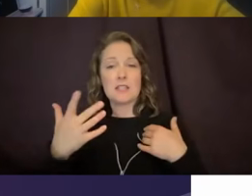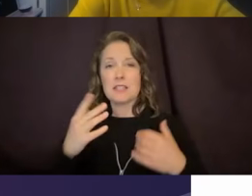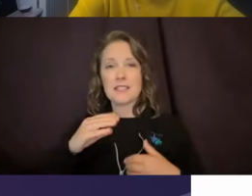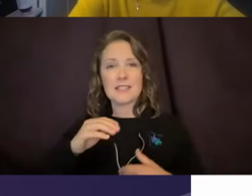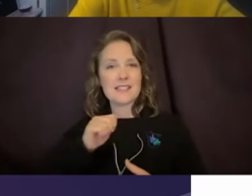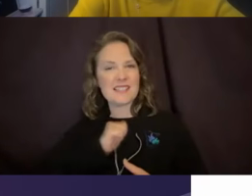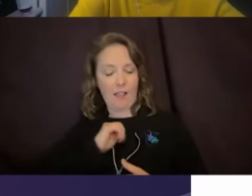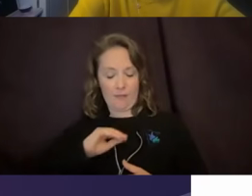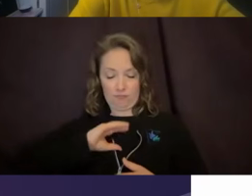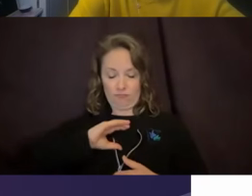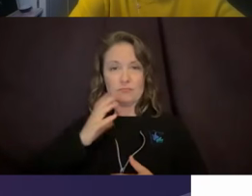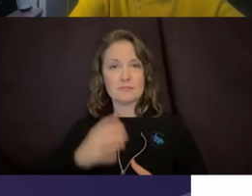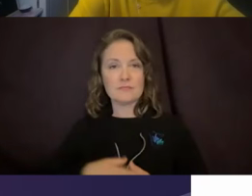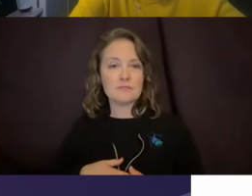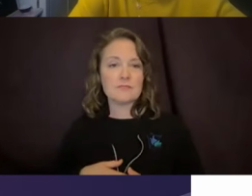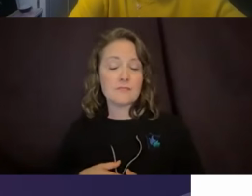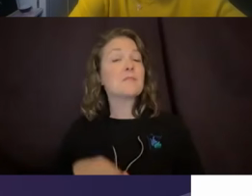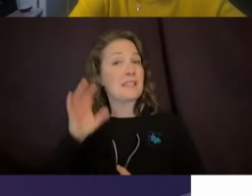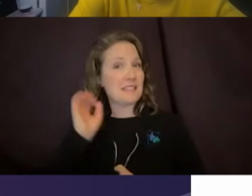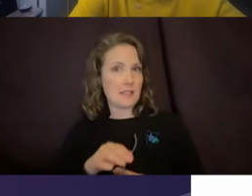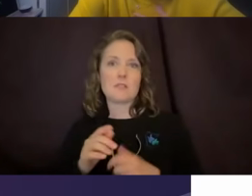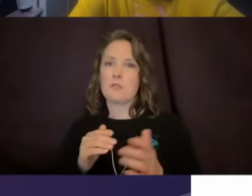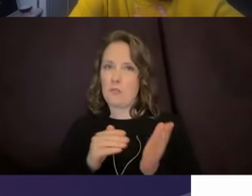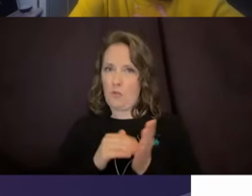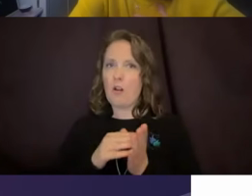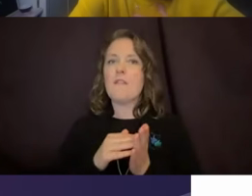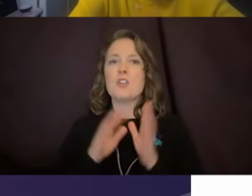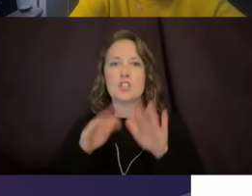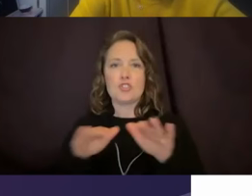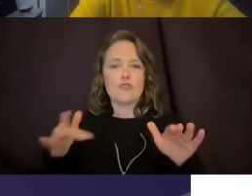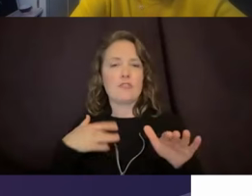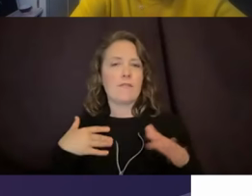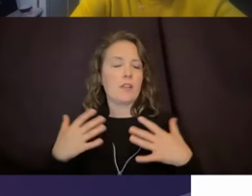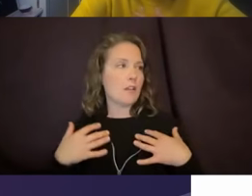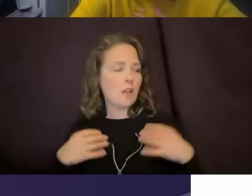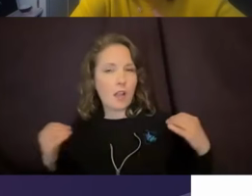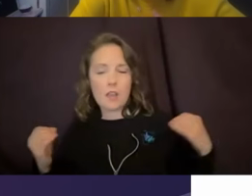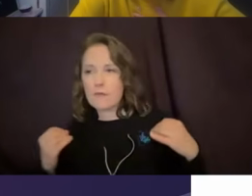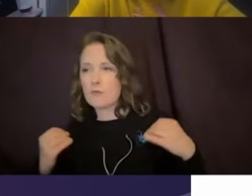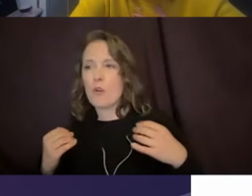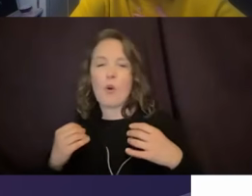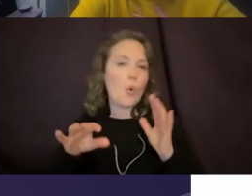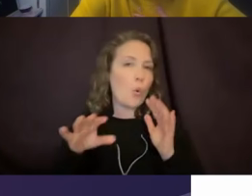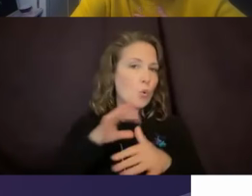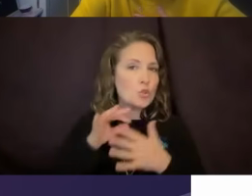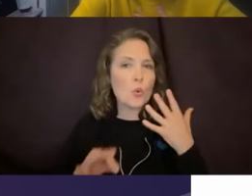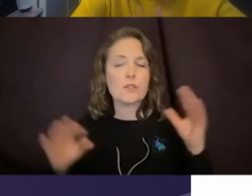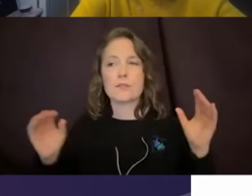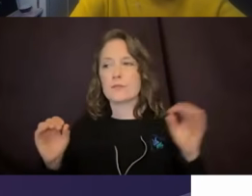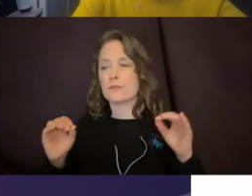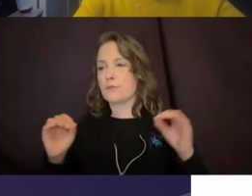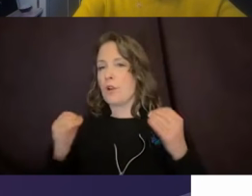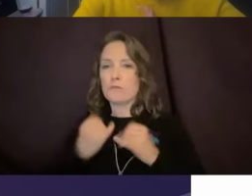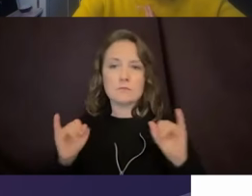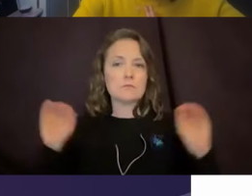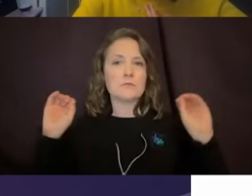things, because that can be a really huge hit of not feeling like you have autonomy, not feeling like you get a choice or a say, or that you are a